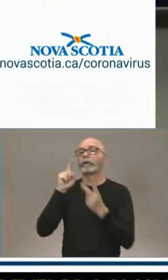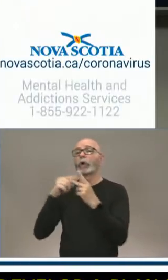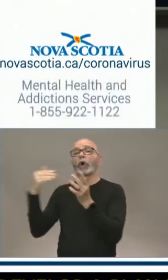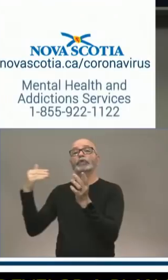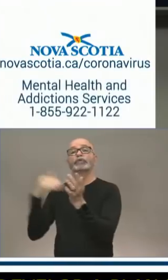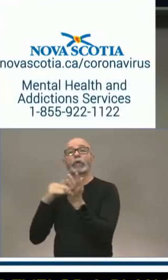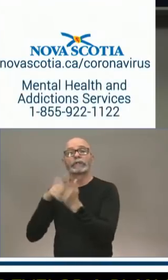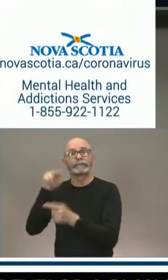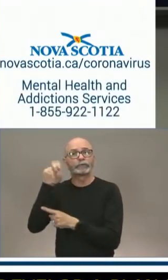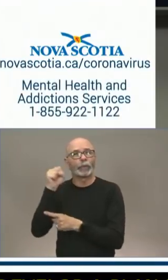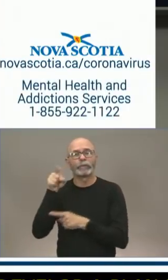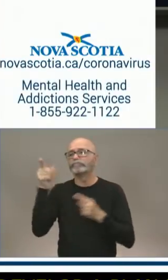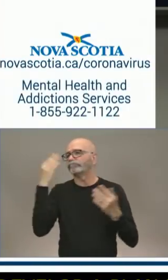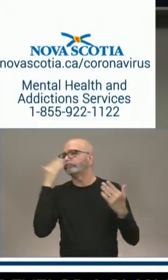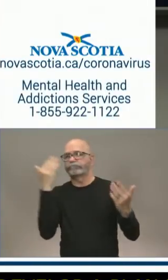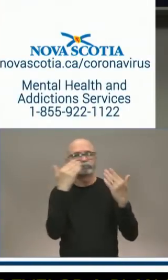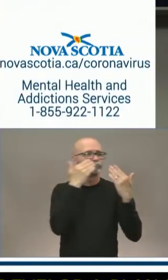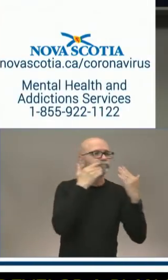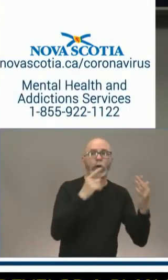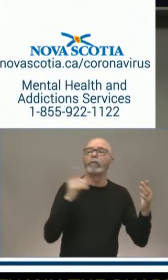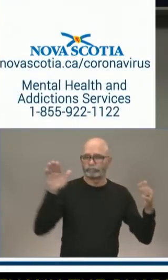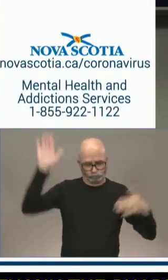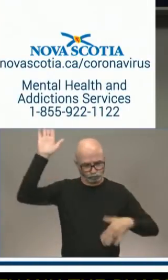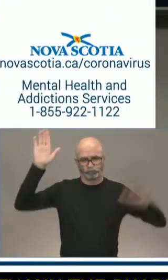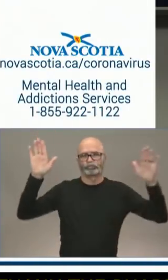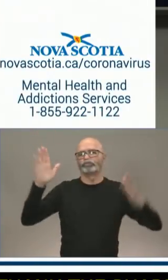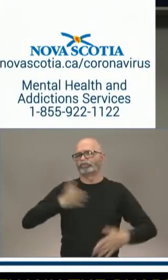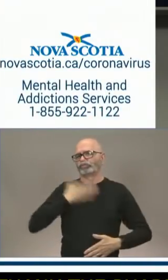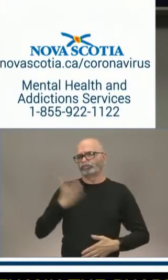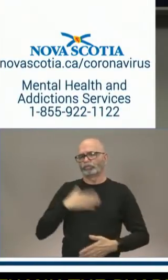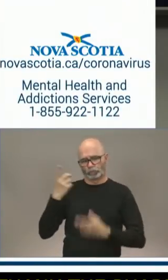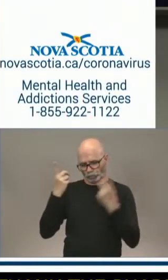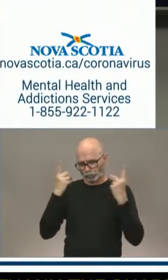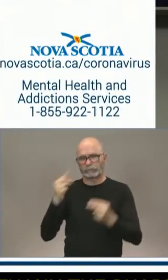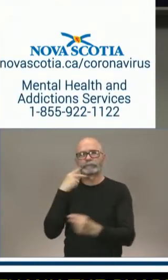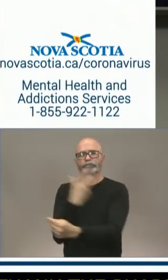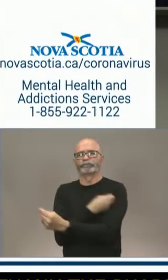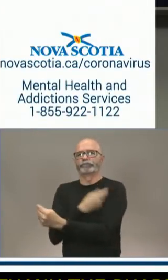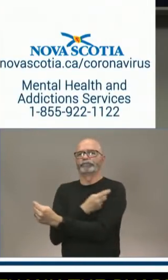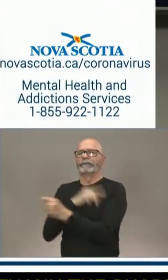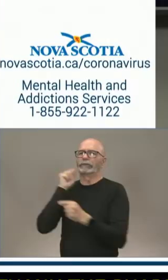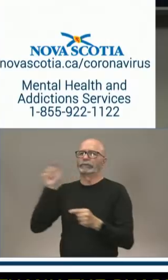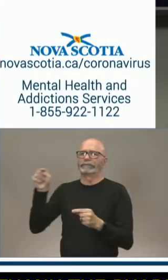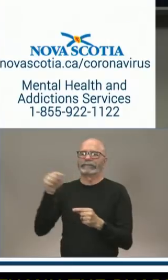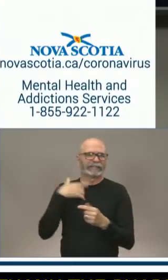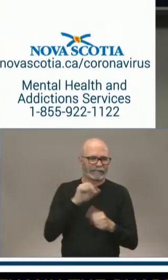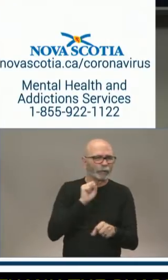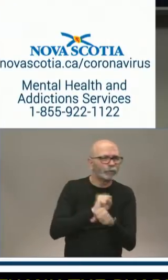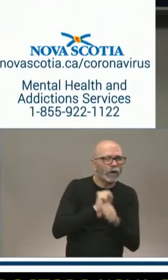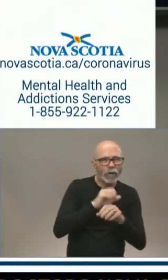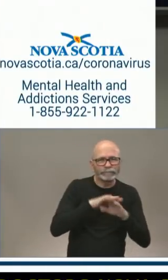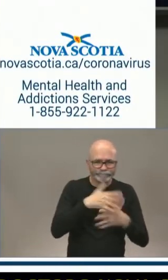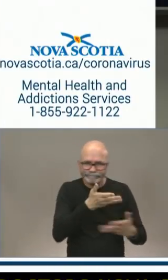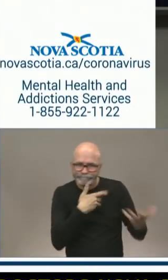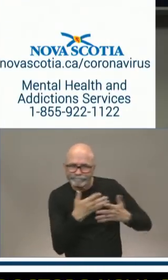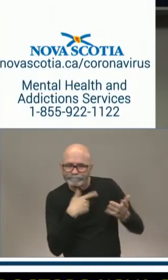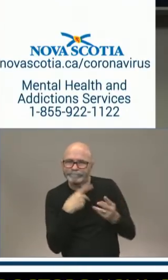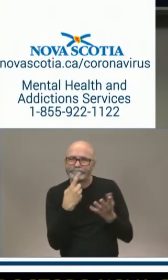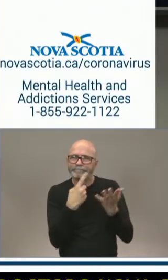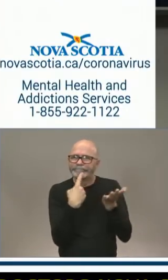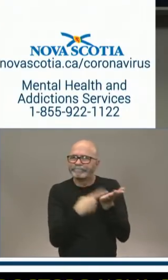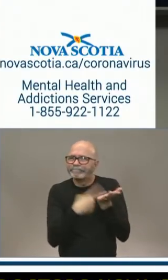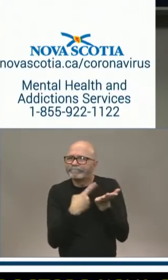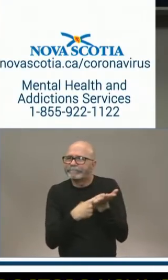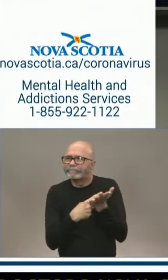to urgently plan the delivery of this vaccine. We're working out the details now, and we'll have much more information to share next